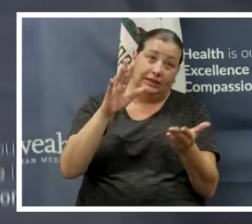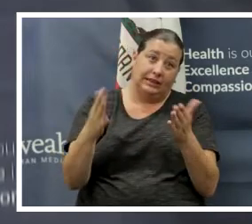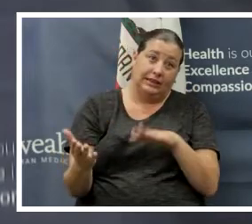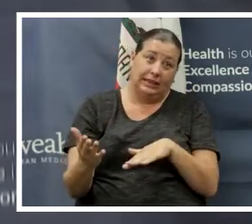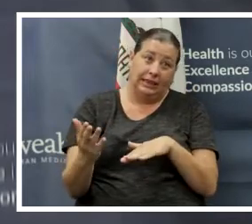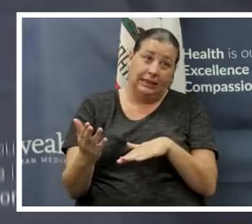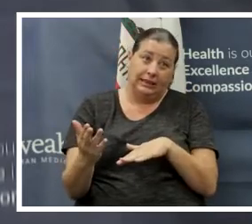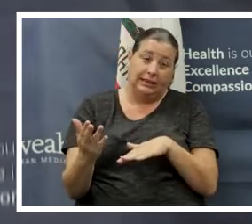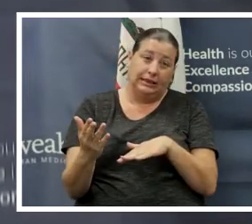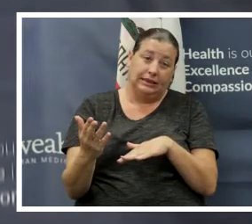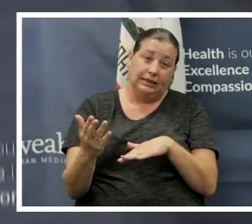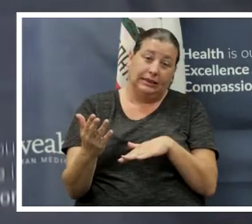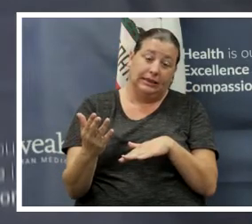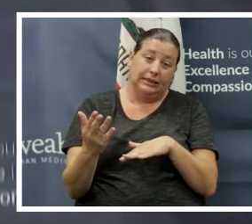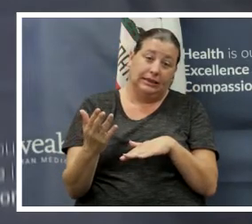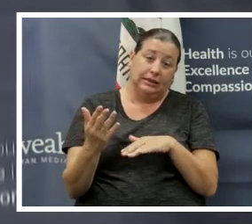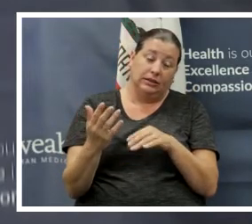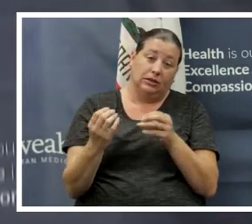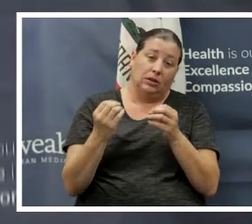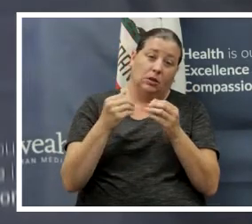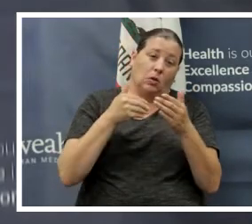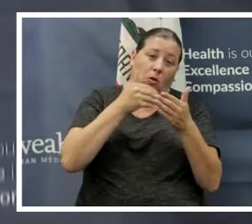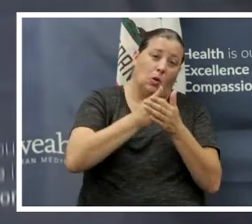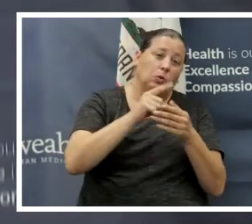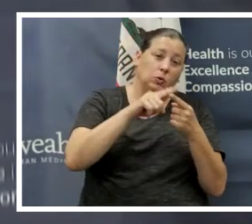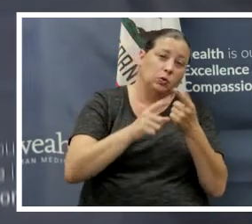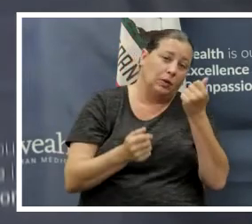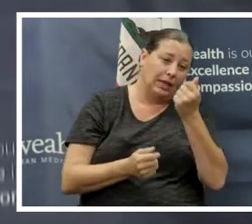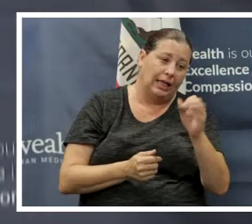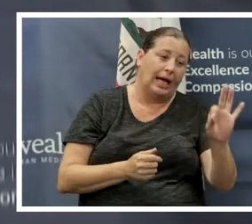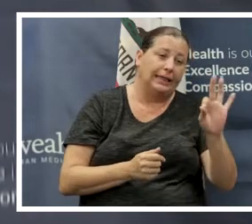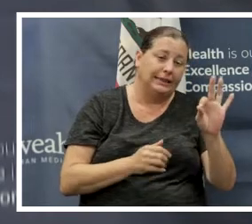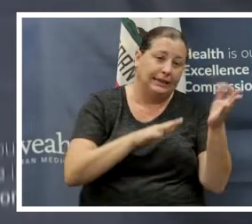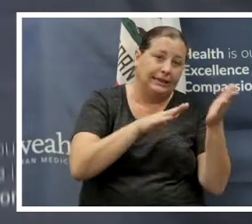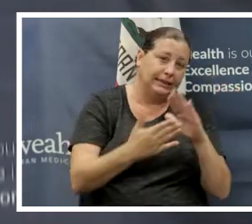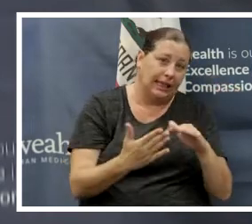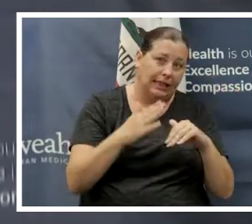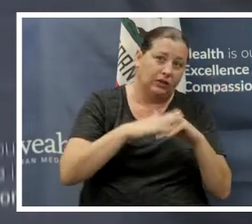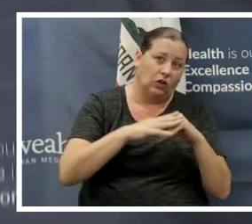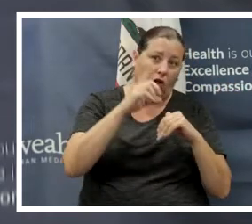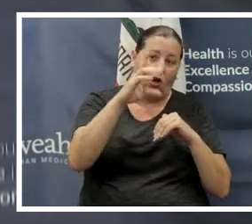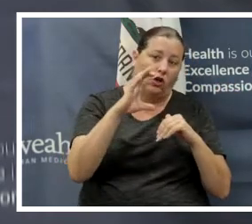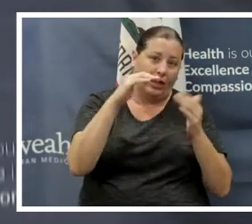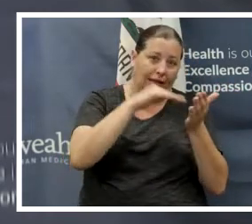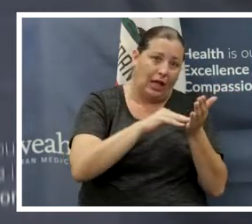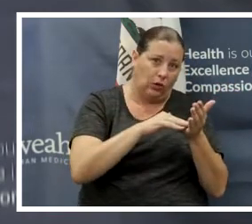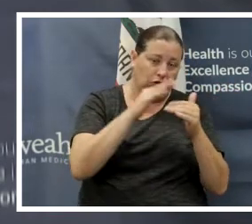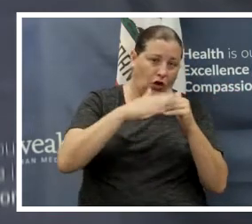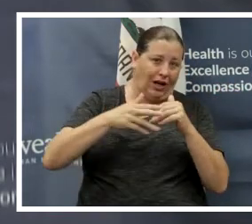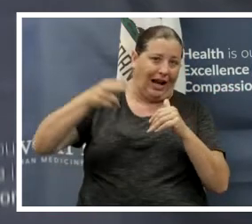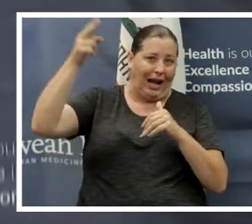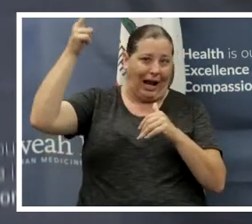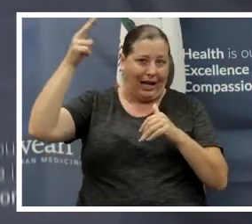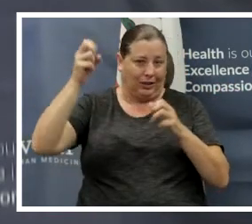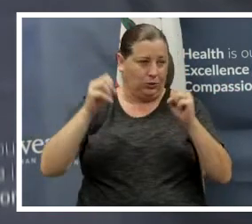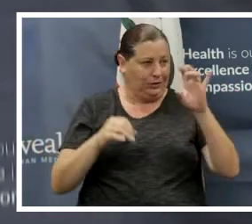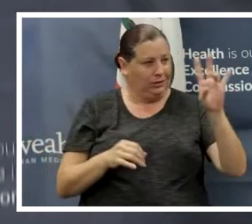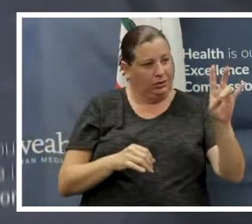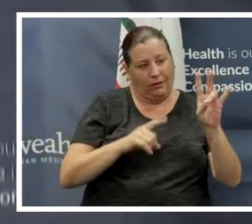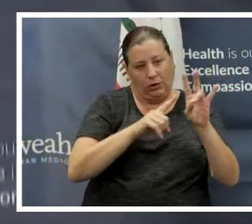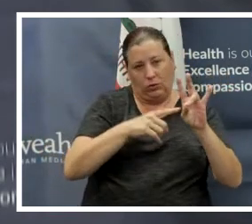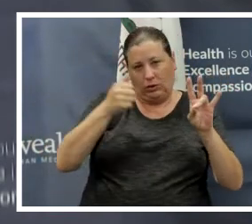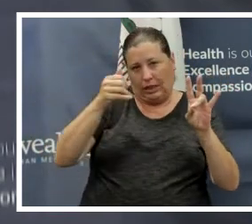on the low end, or close to 19 deaths per 100,000 on the high end. So the flu, 7 to